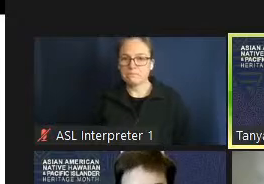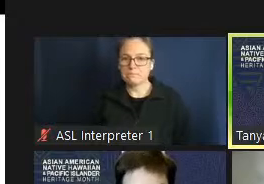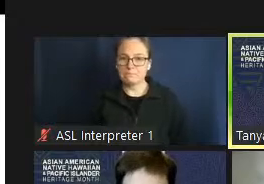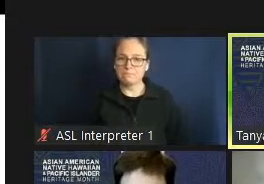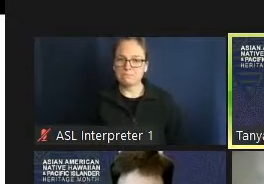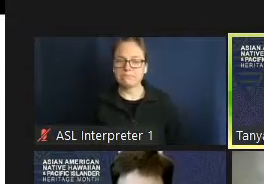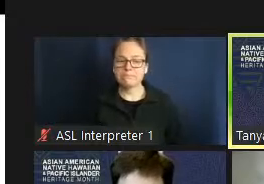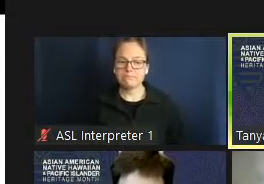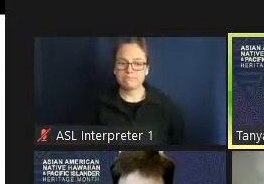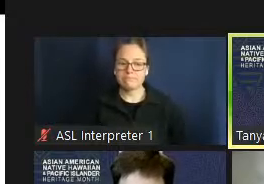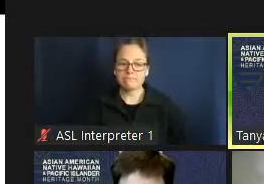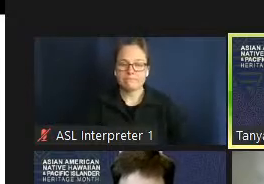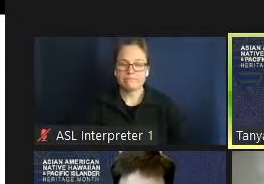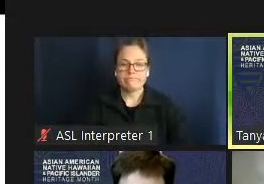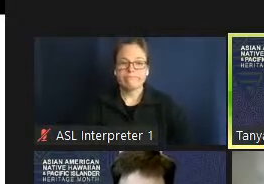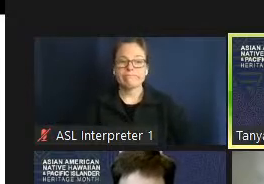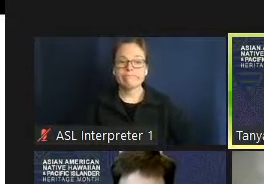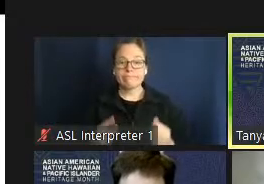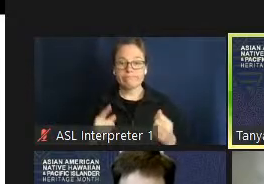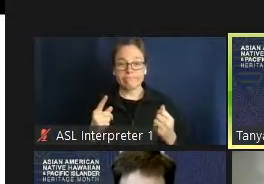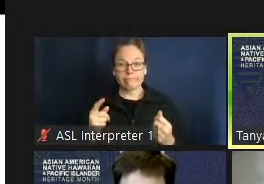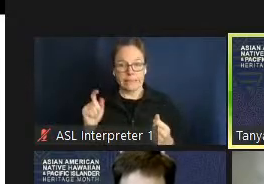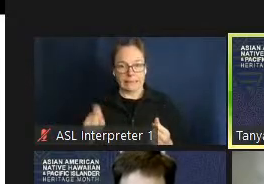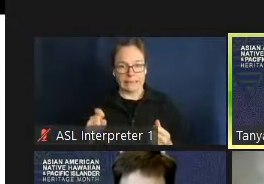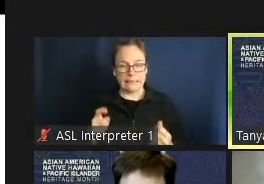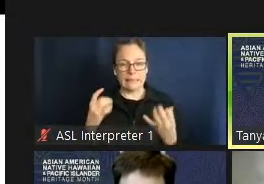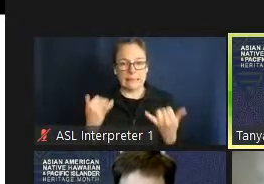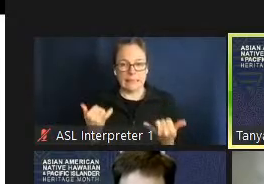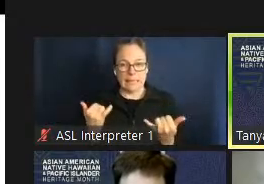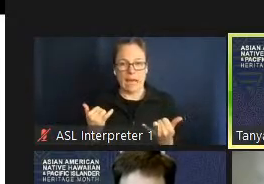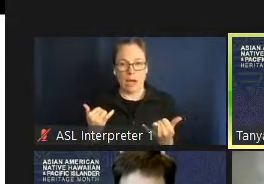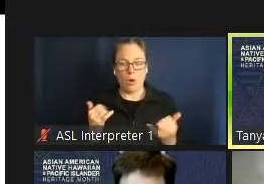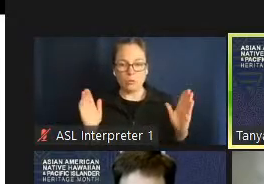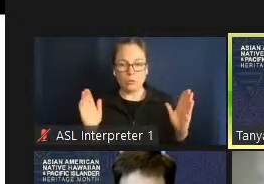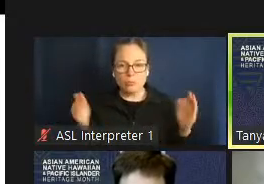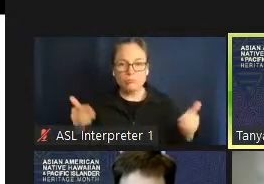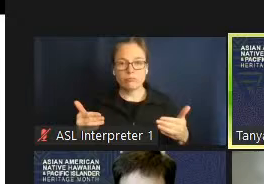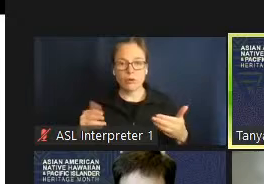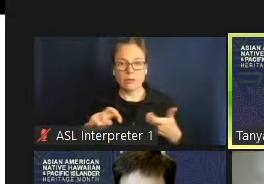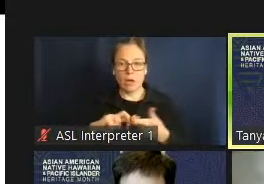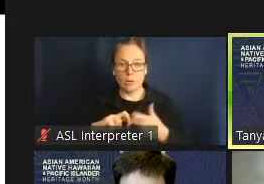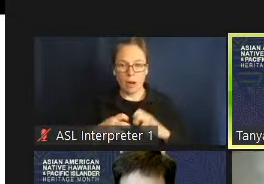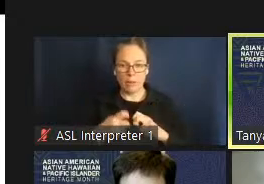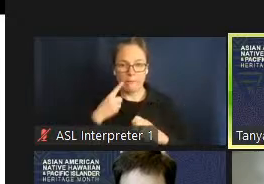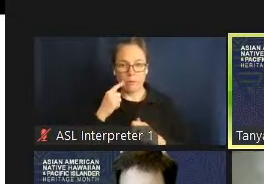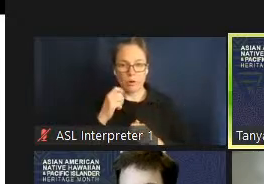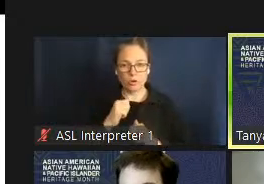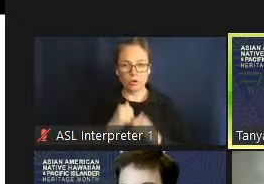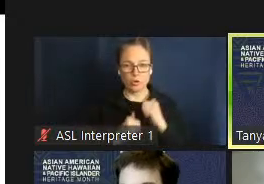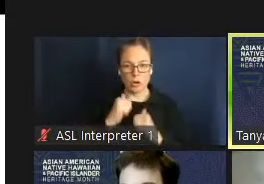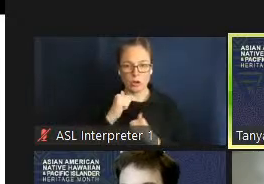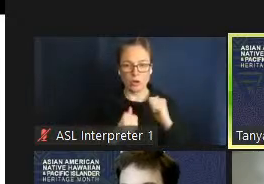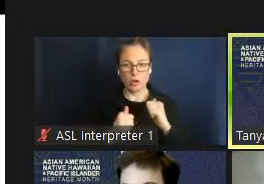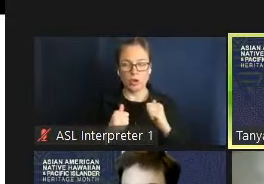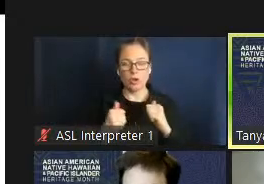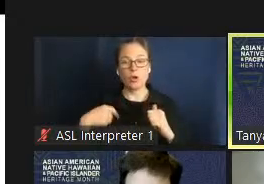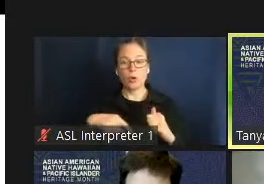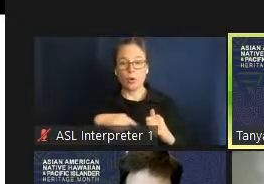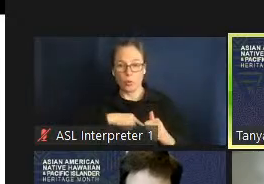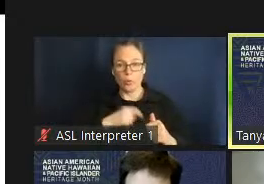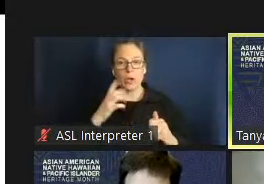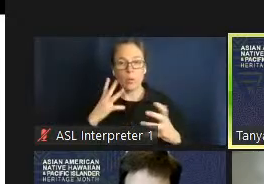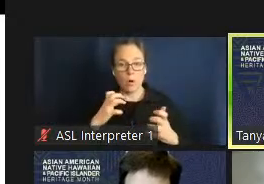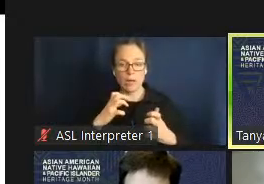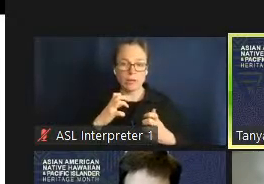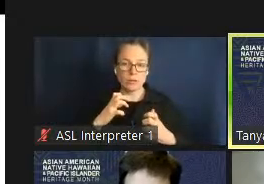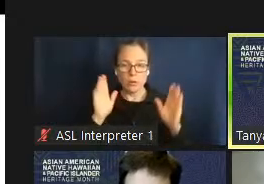Given the immediate and structural problems affecting the county at this moment, the proposed budget seeks to implement these priorities as